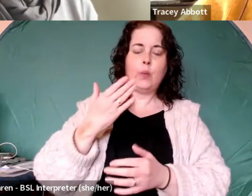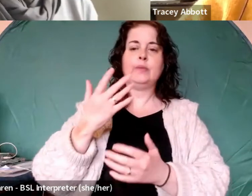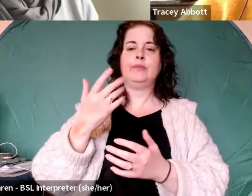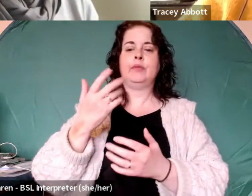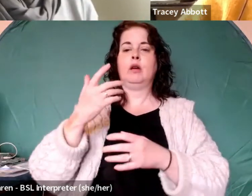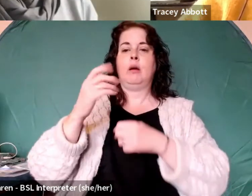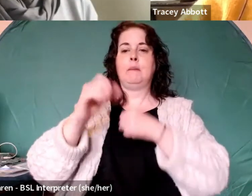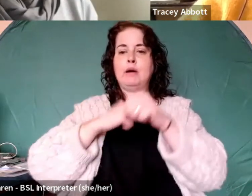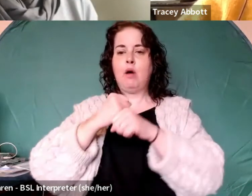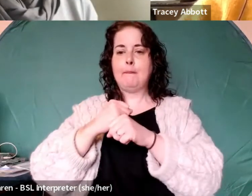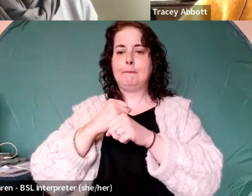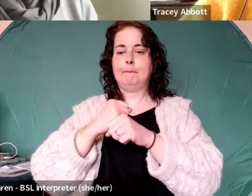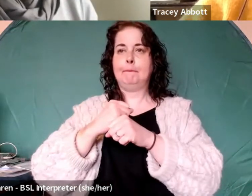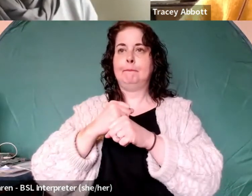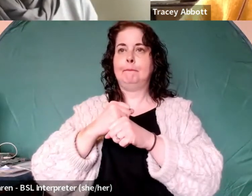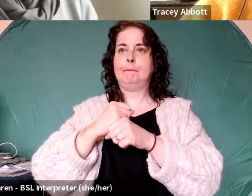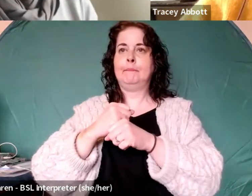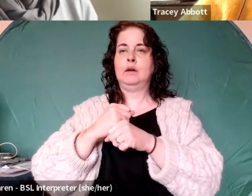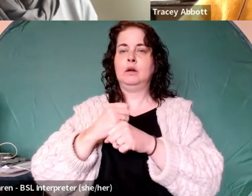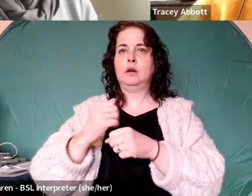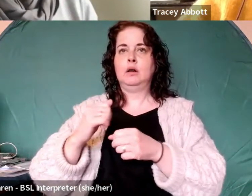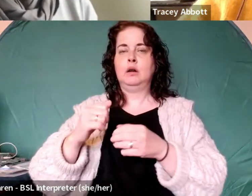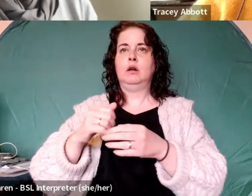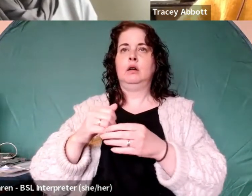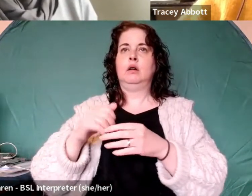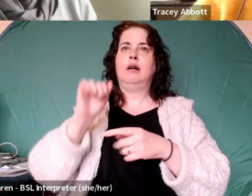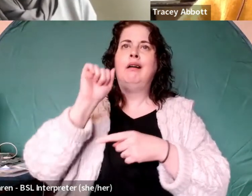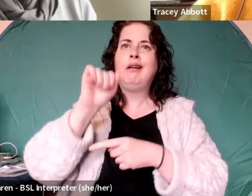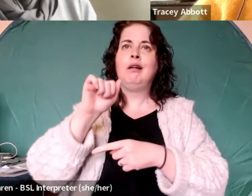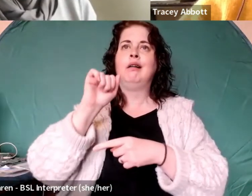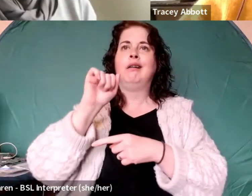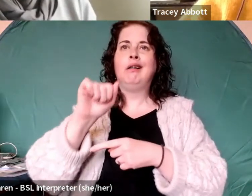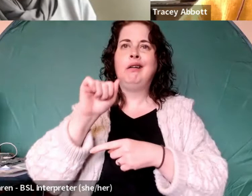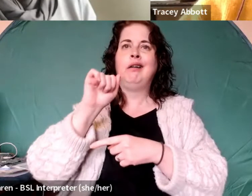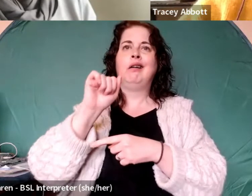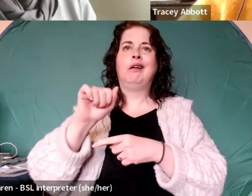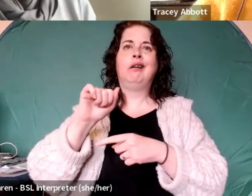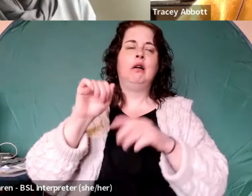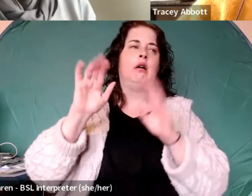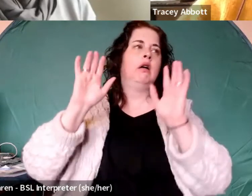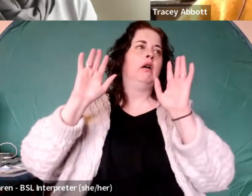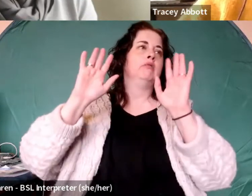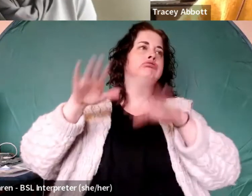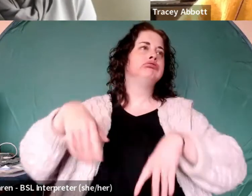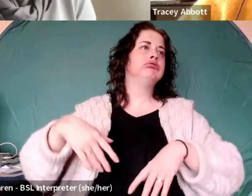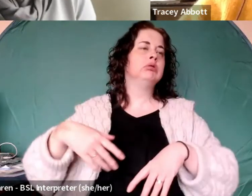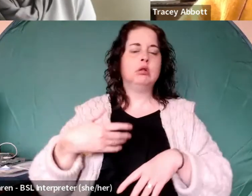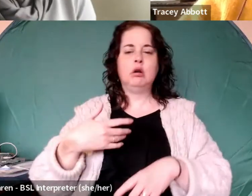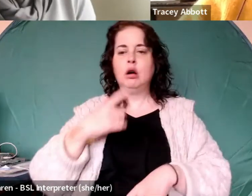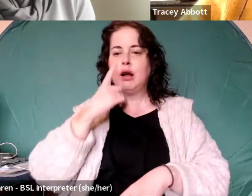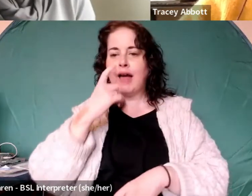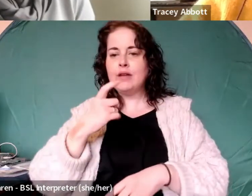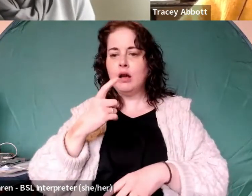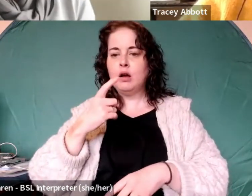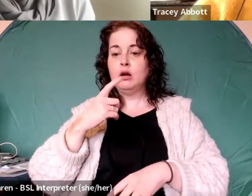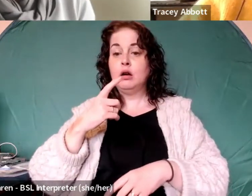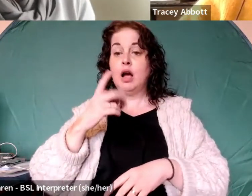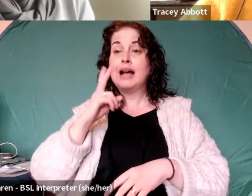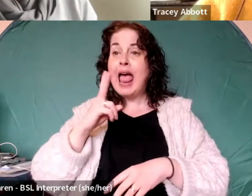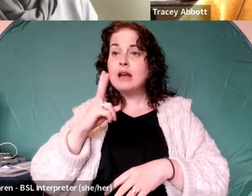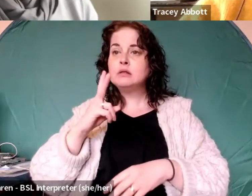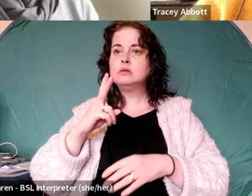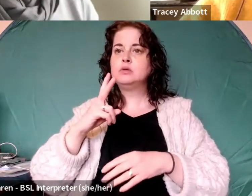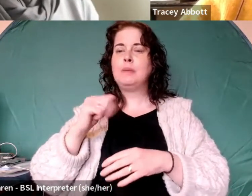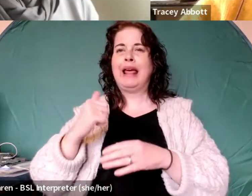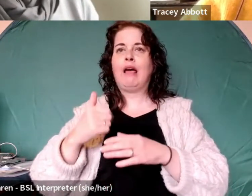become, when you knock your head against the same brick wall so many times, you become very wary about where you're going to put yourself. Am I going to put myself in that position yet